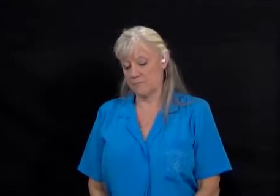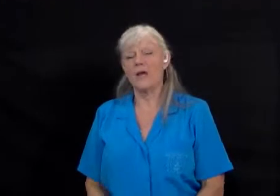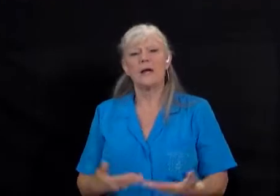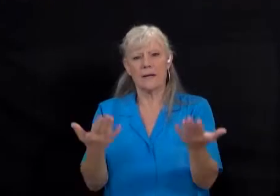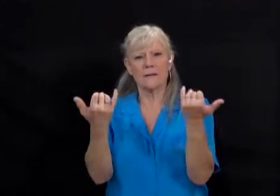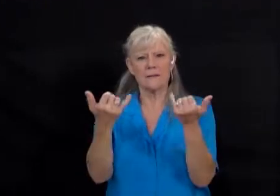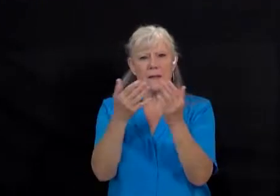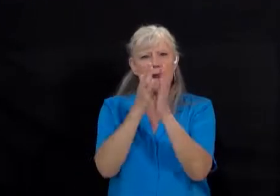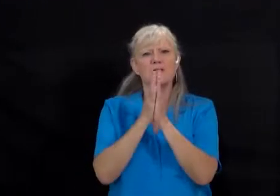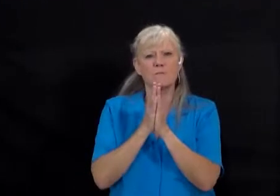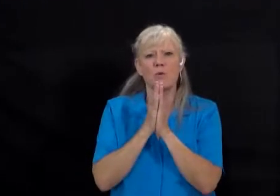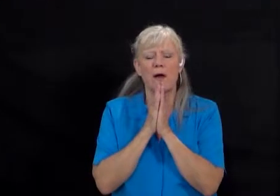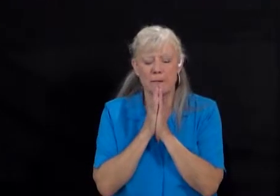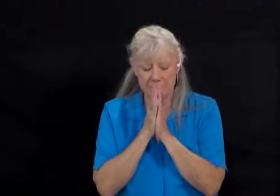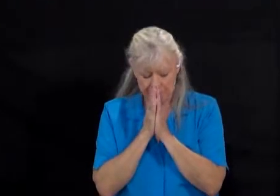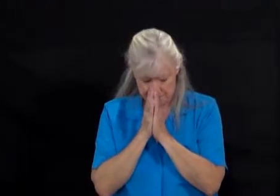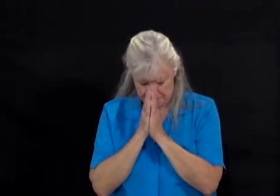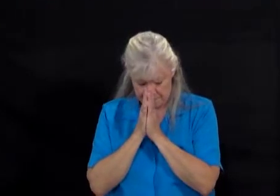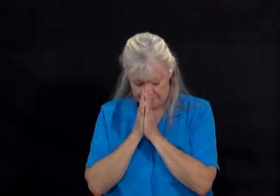Let us pray.